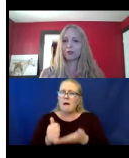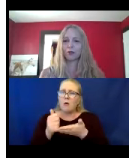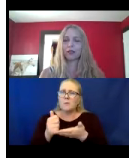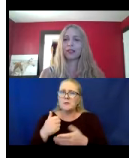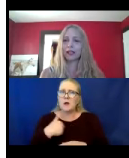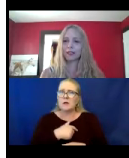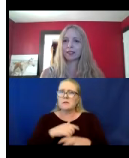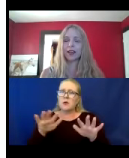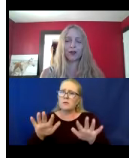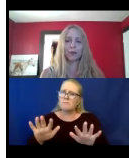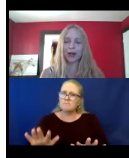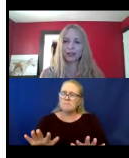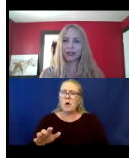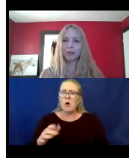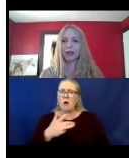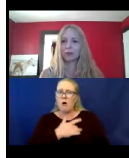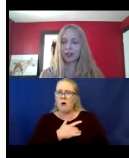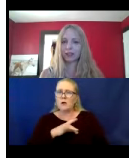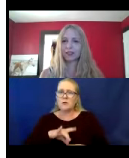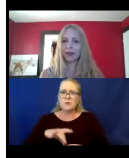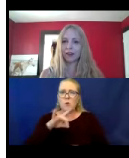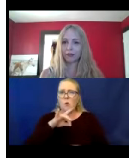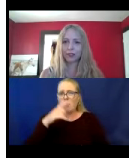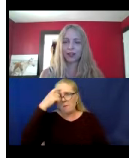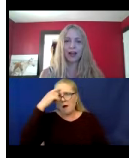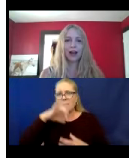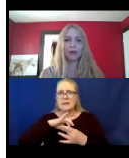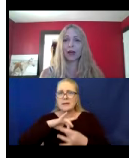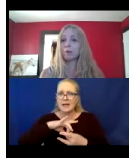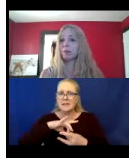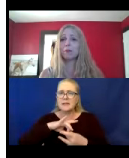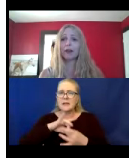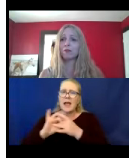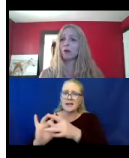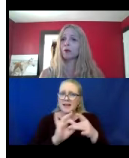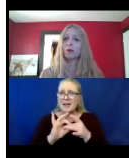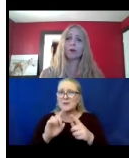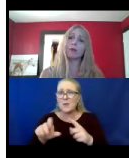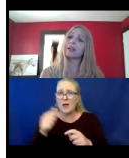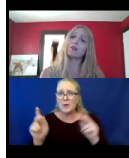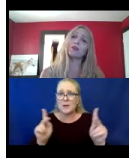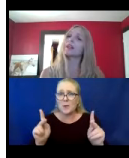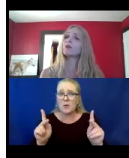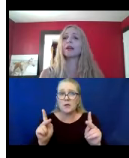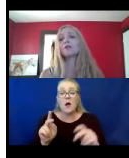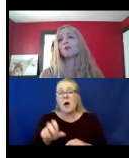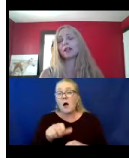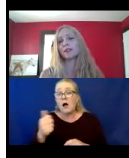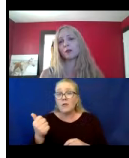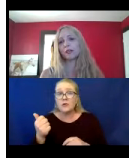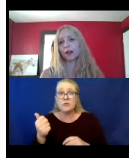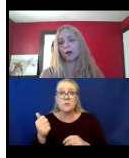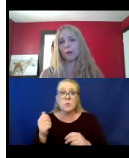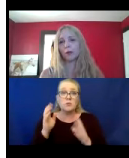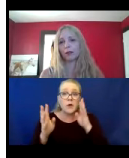heart and our soul be connected and our mind and body be connected to others. That may be by the phone or many other, again, creative ways